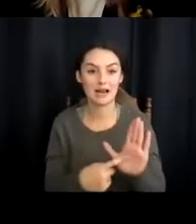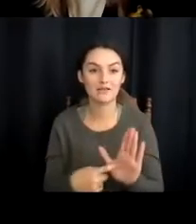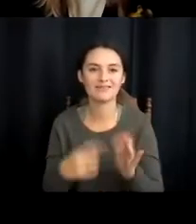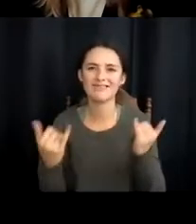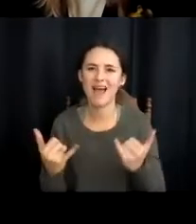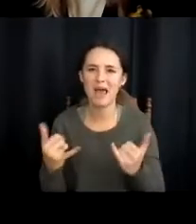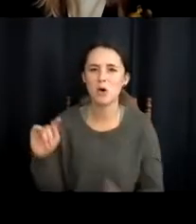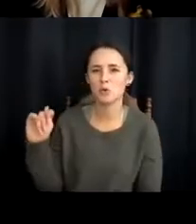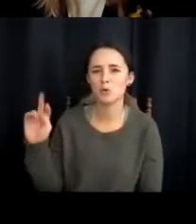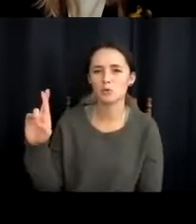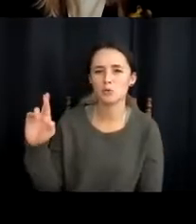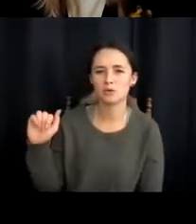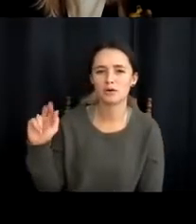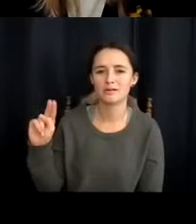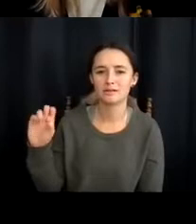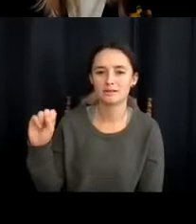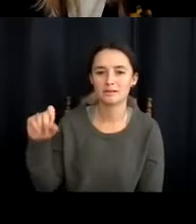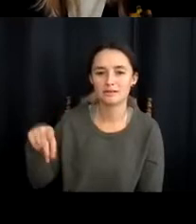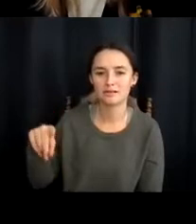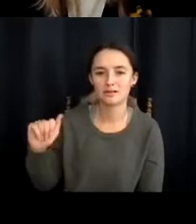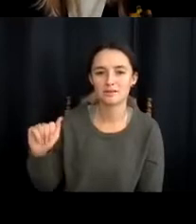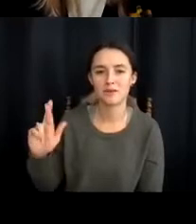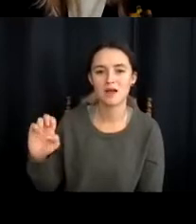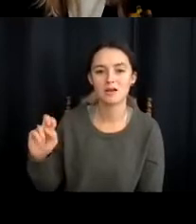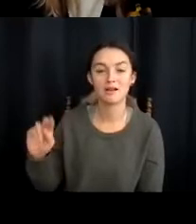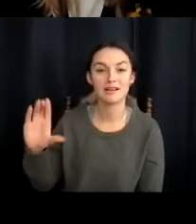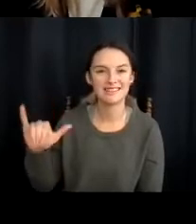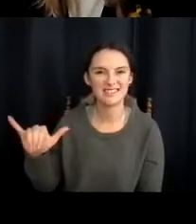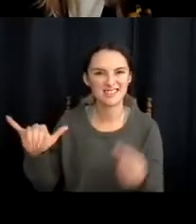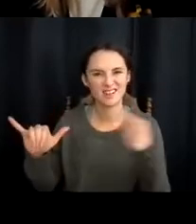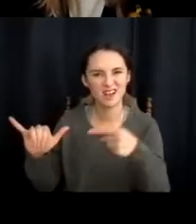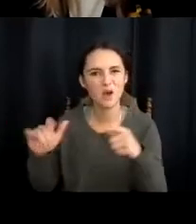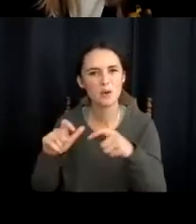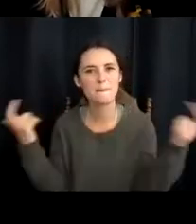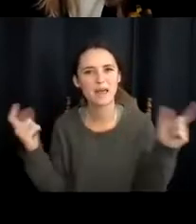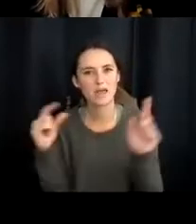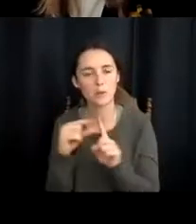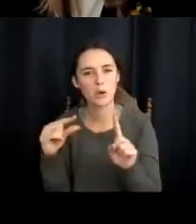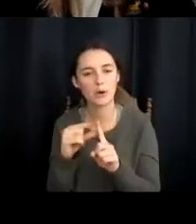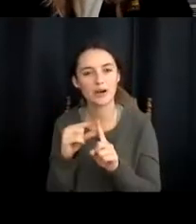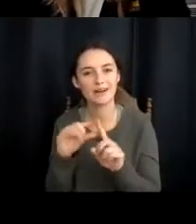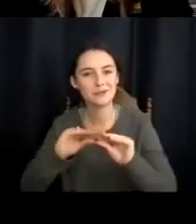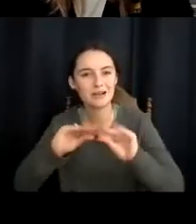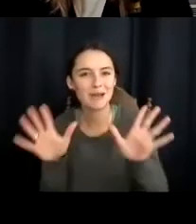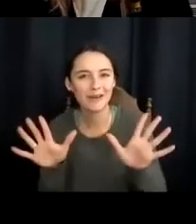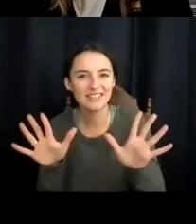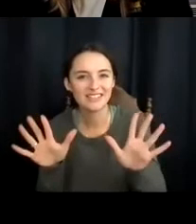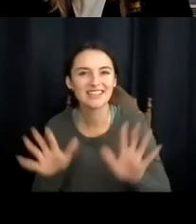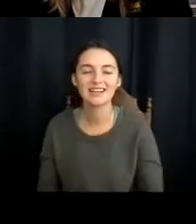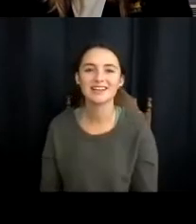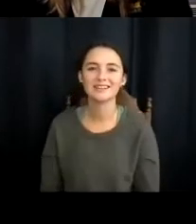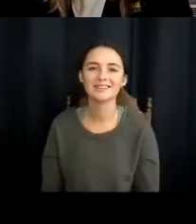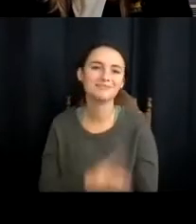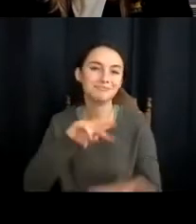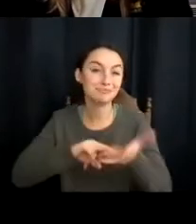Laura used in the introduction to this chamber, the word transparency, but really it just means clear